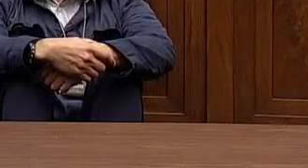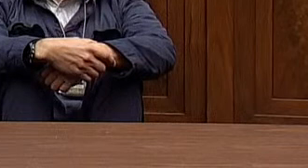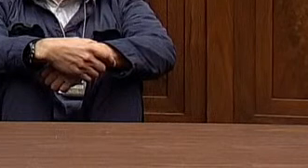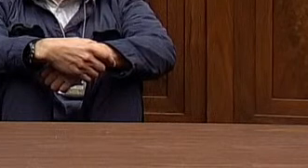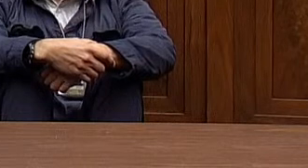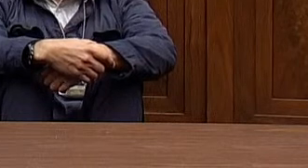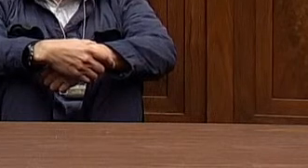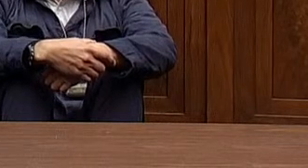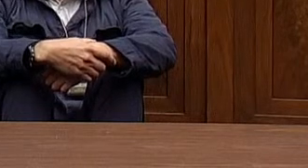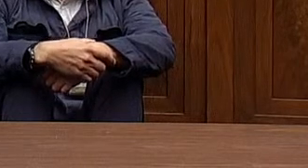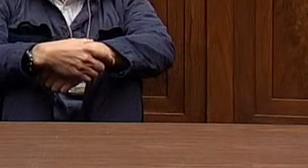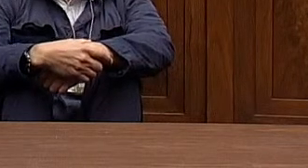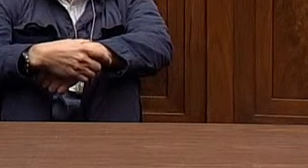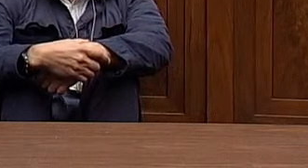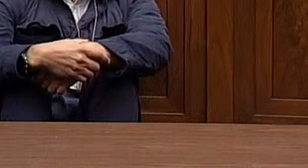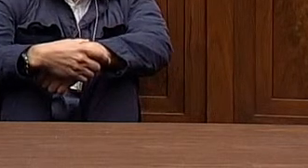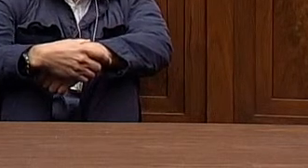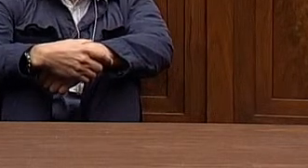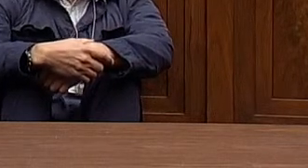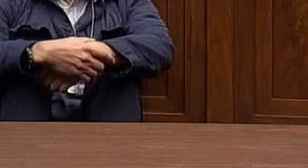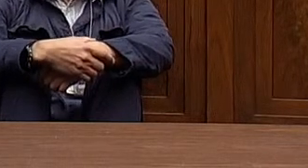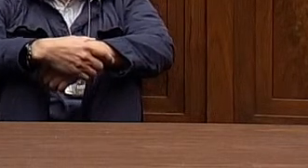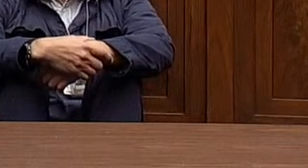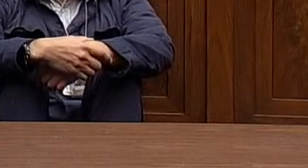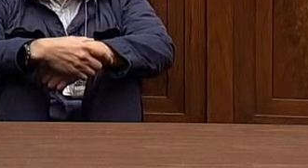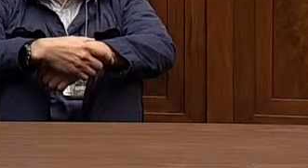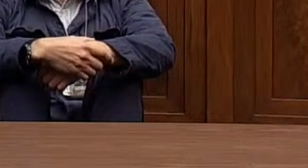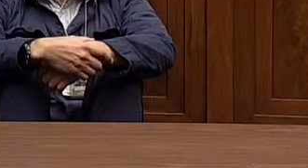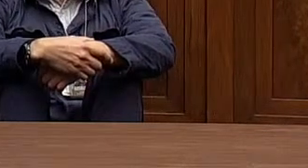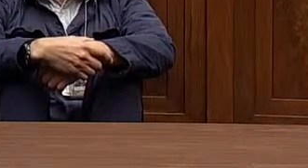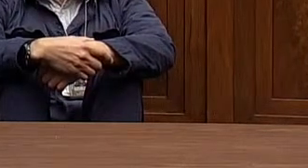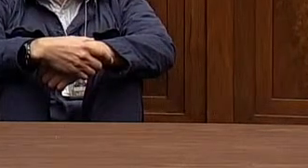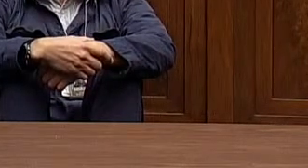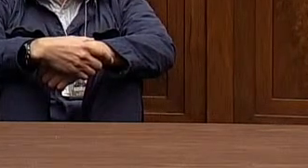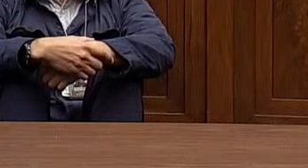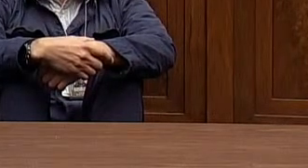from the airport, they're likely going to be paid.